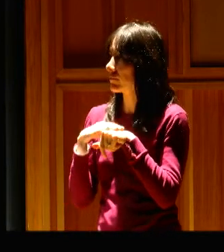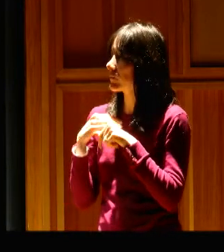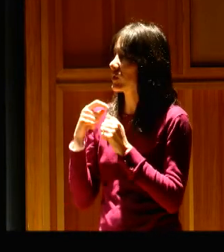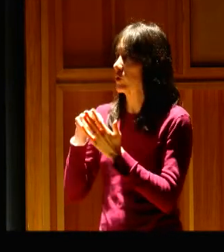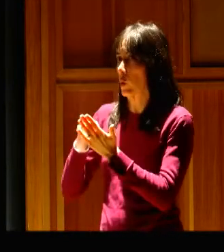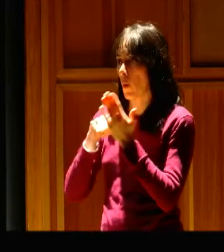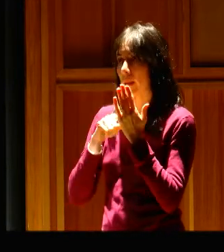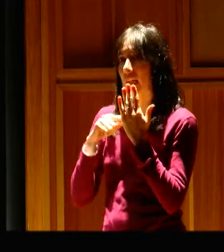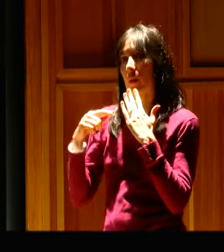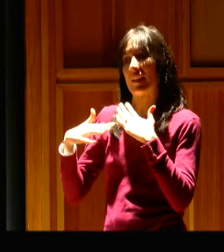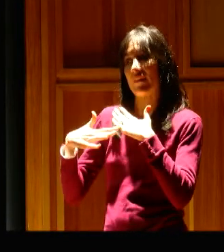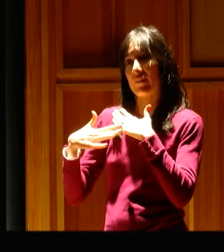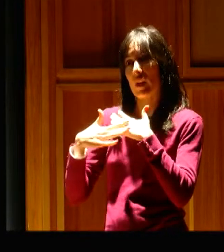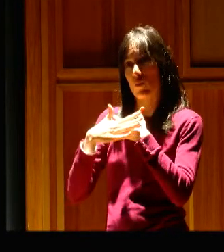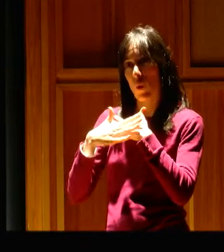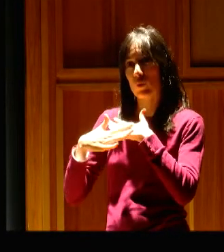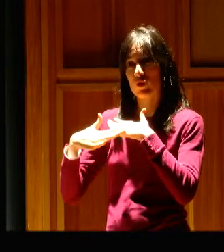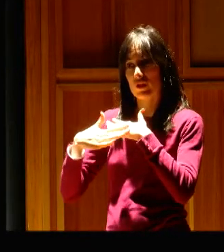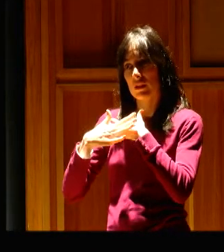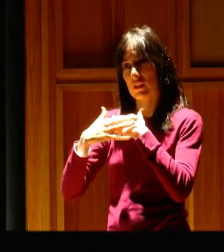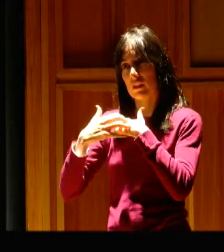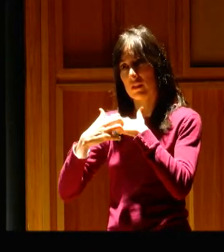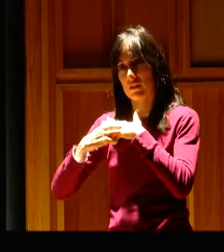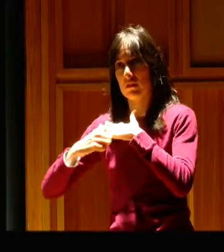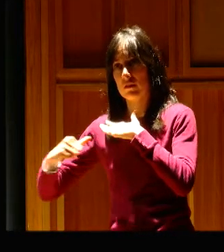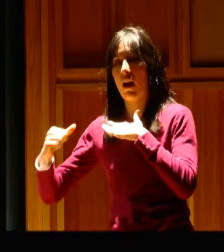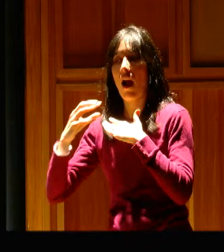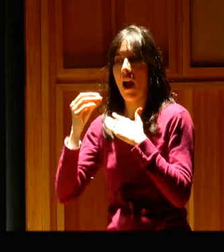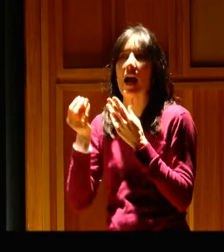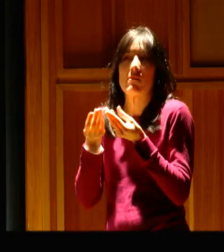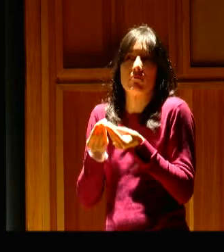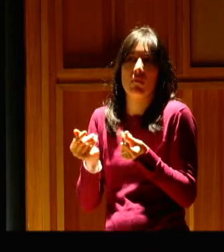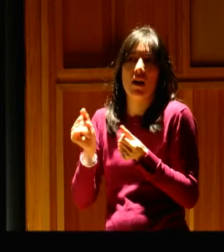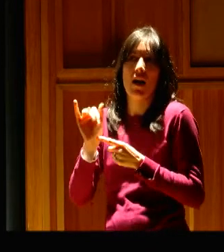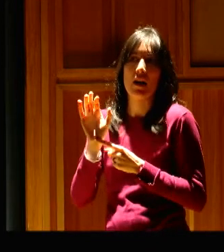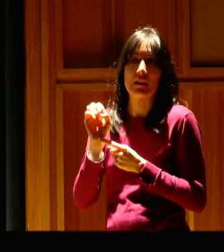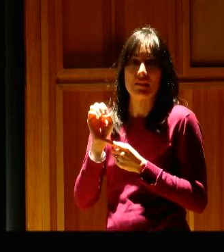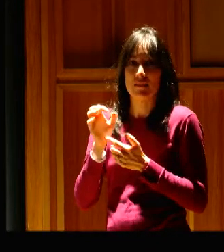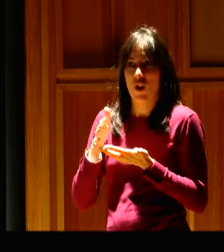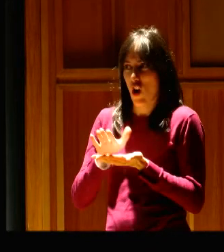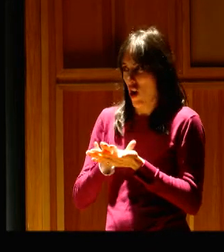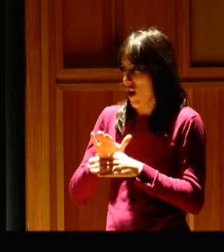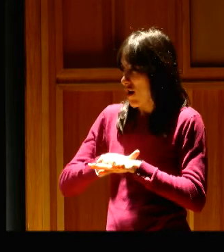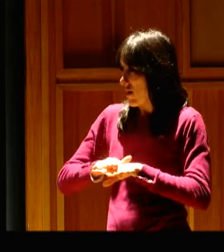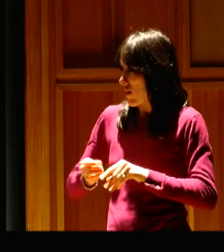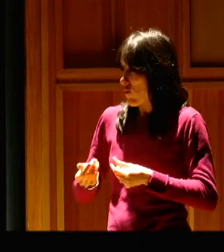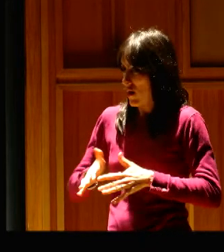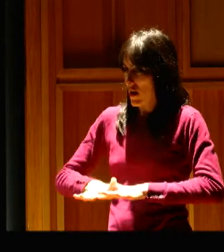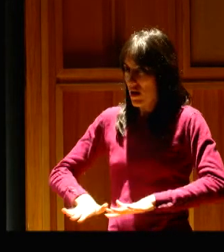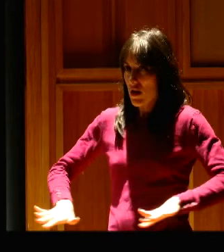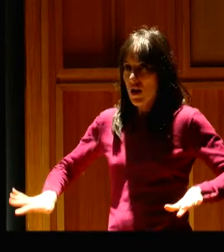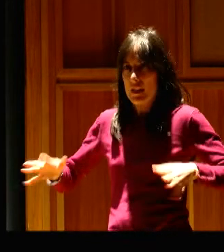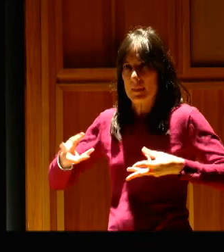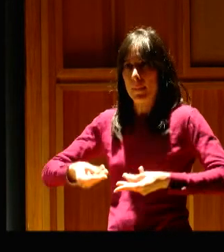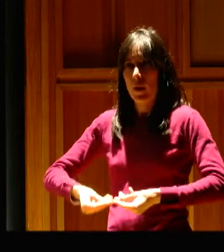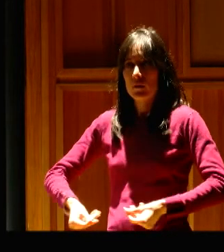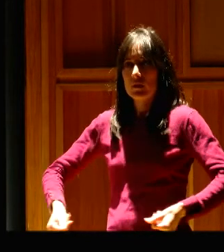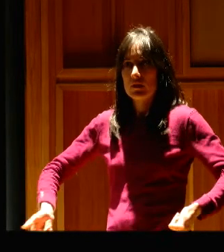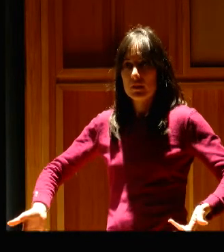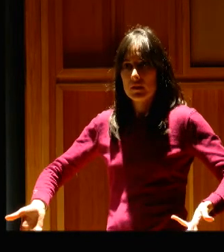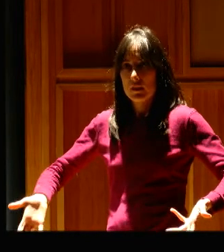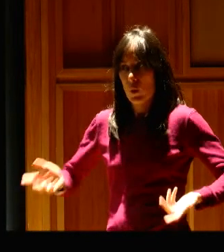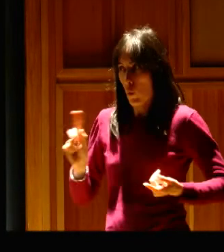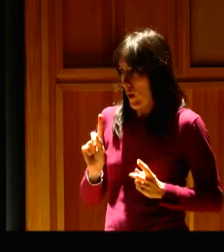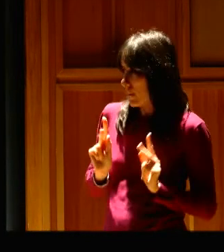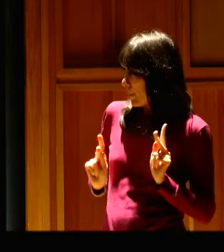and thawing permafrost, the melting of the very frozen ground upon which the village is built, is not